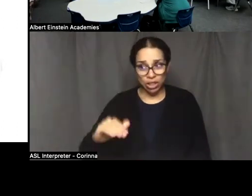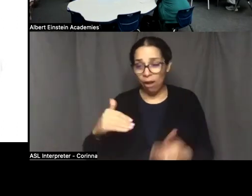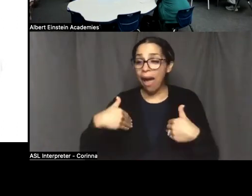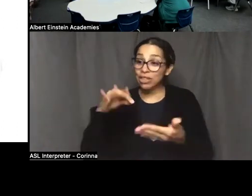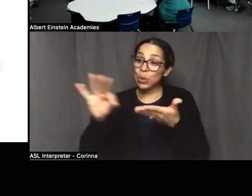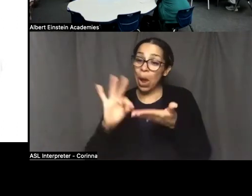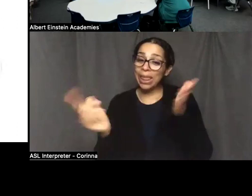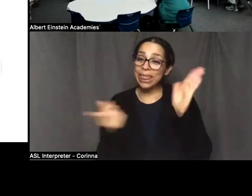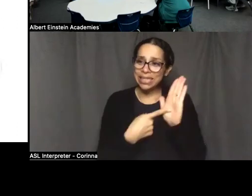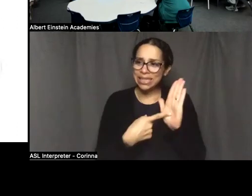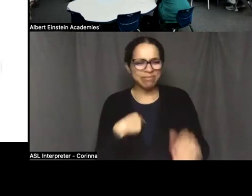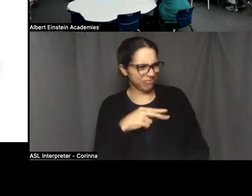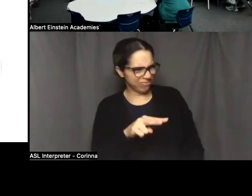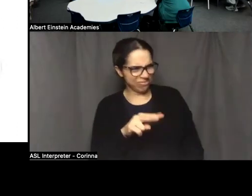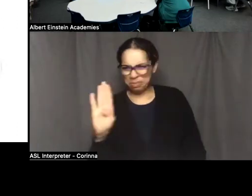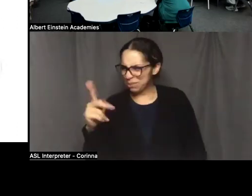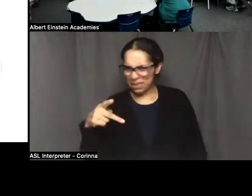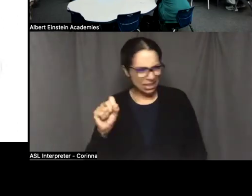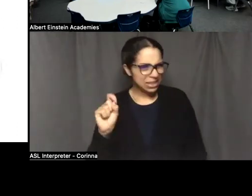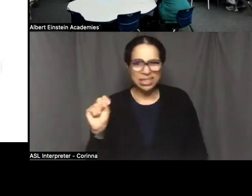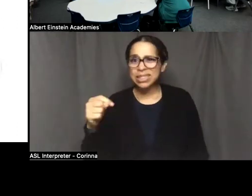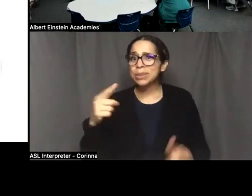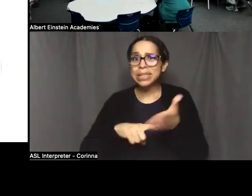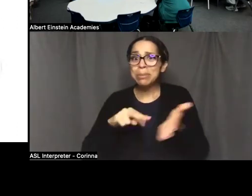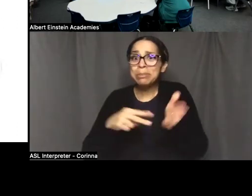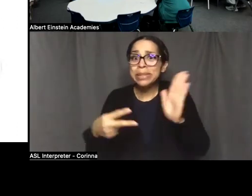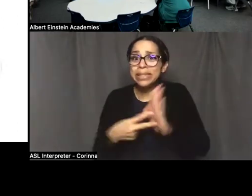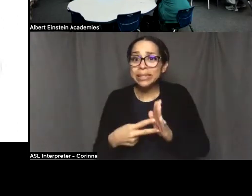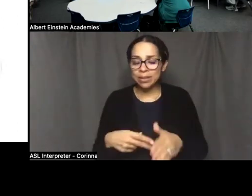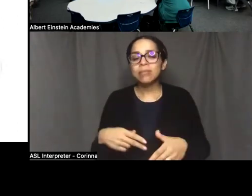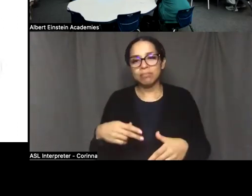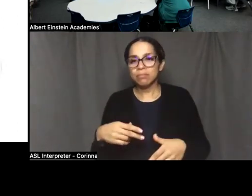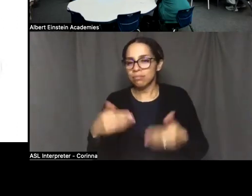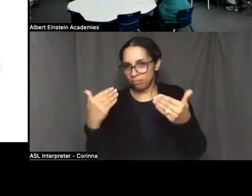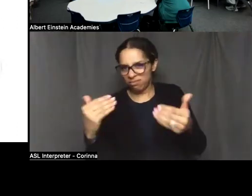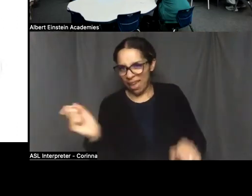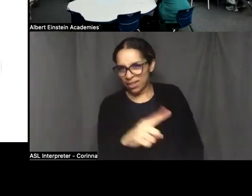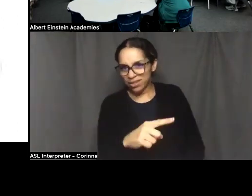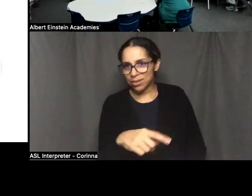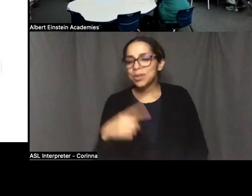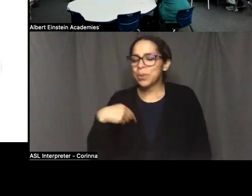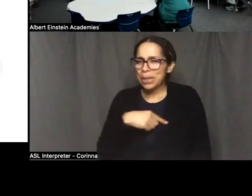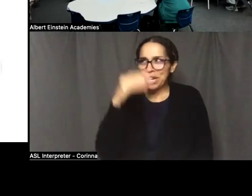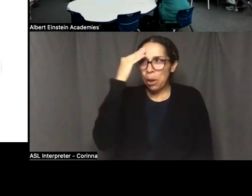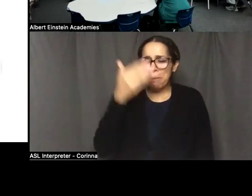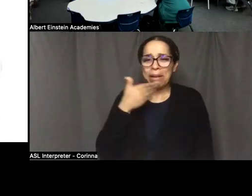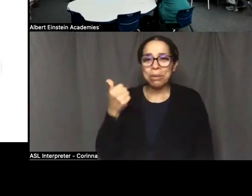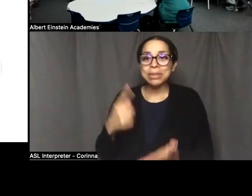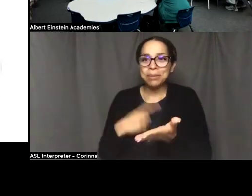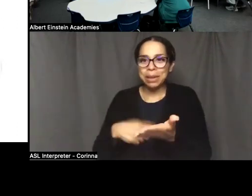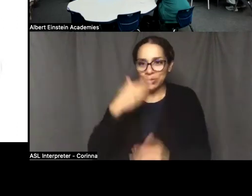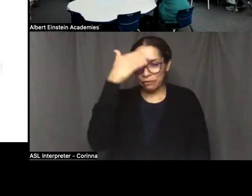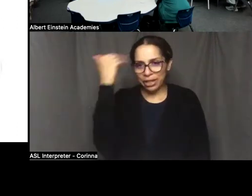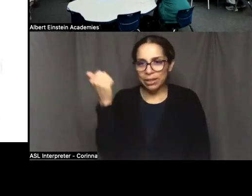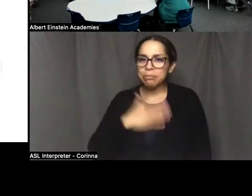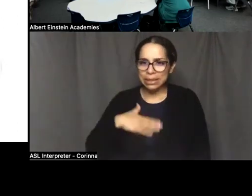that mean? Please ask. We know better, but we slip up. So just ask us. by the way, is